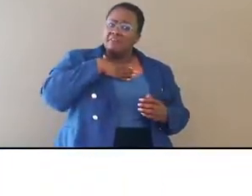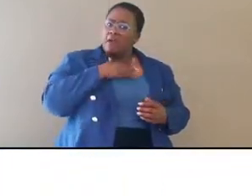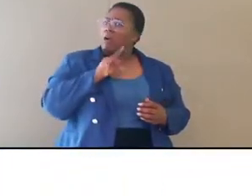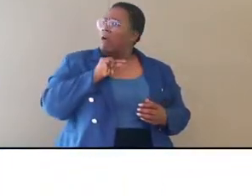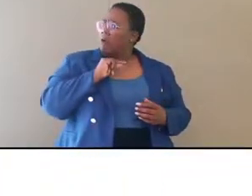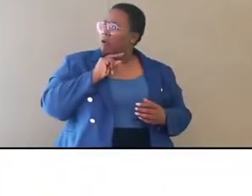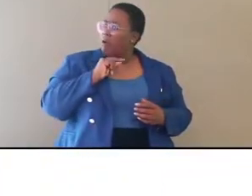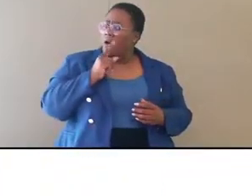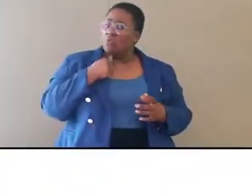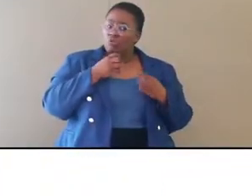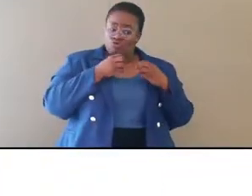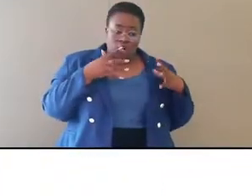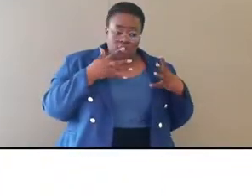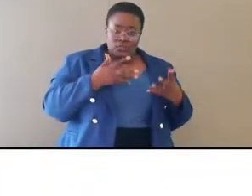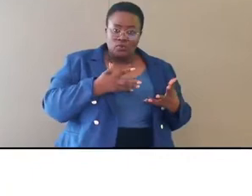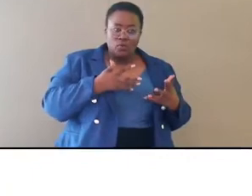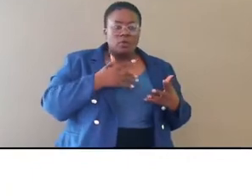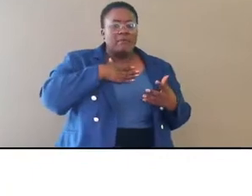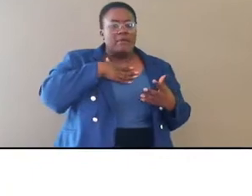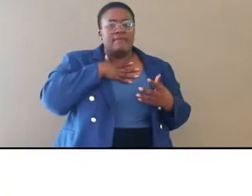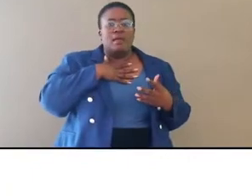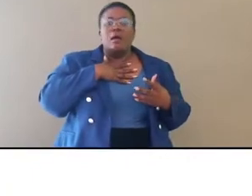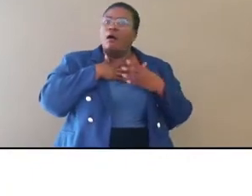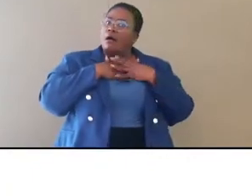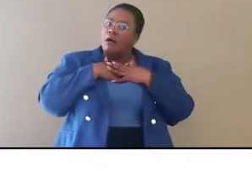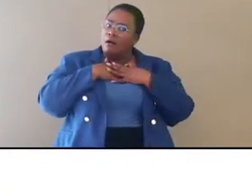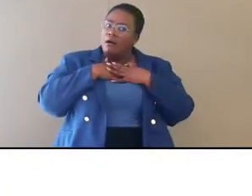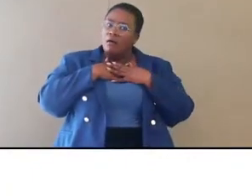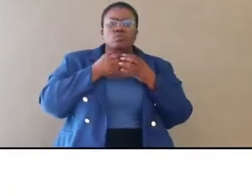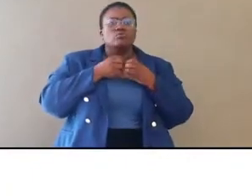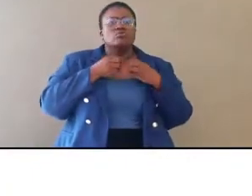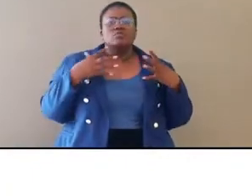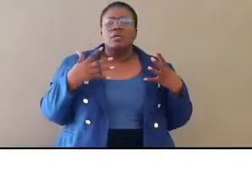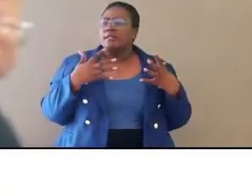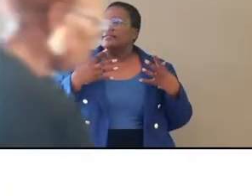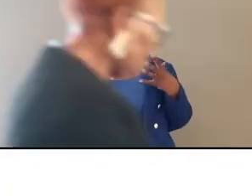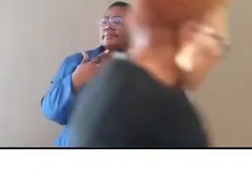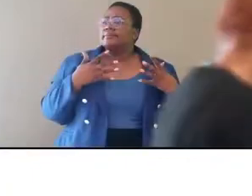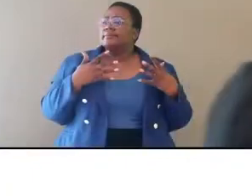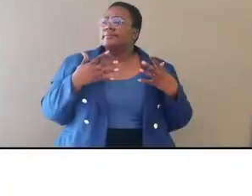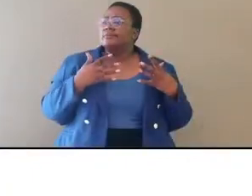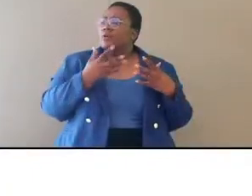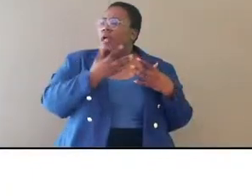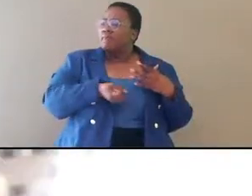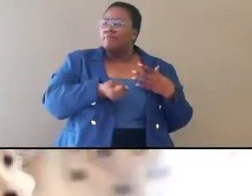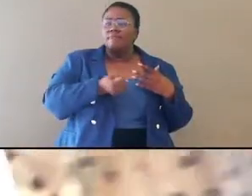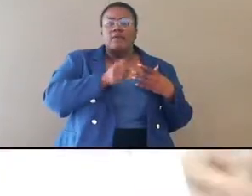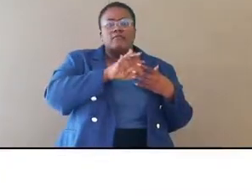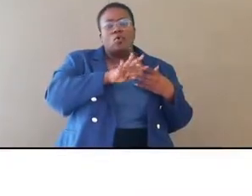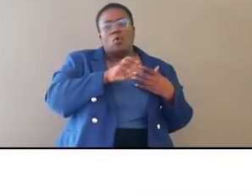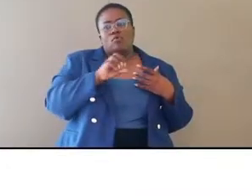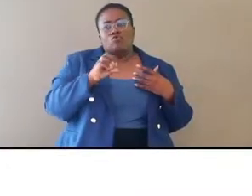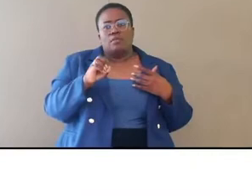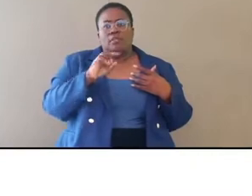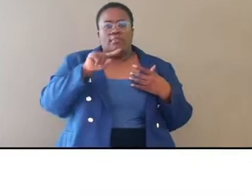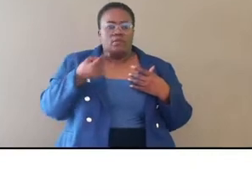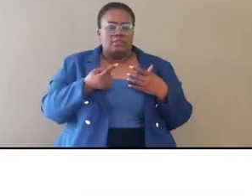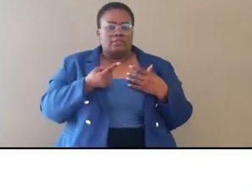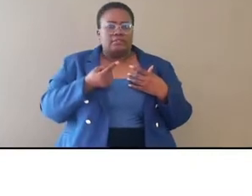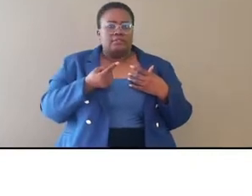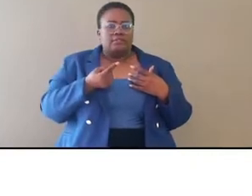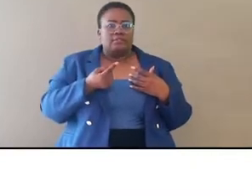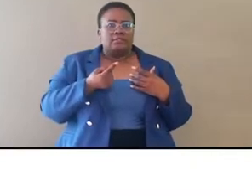I was really, really touched to hear that we started, where we started, we had 400,000,